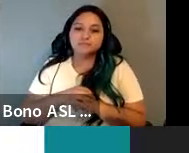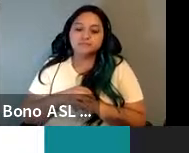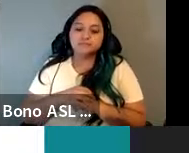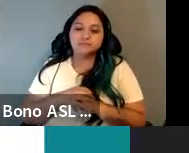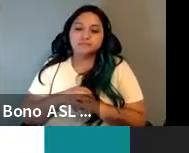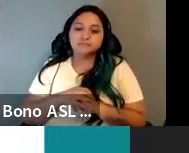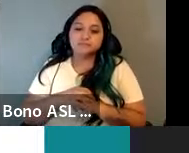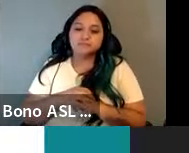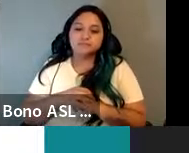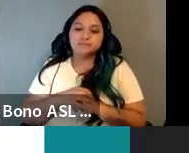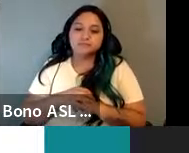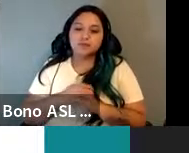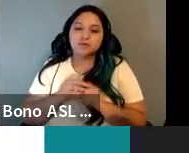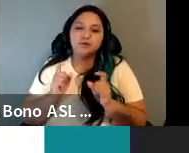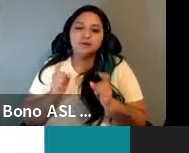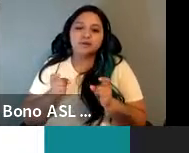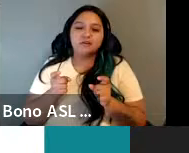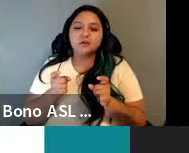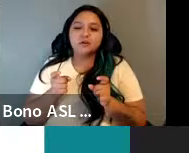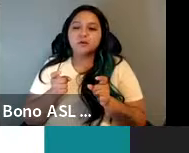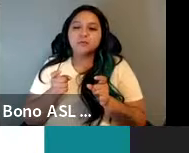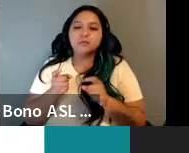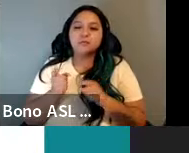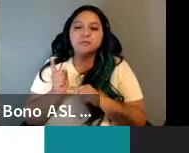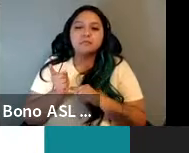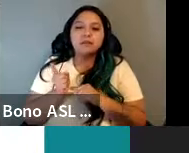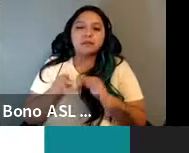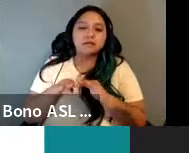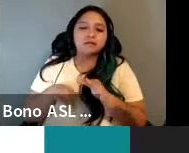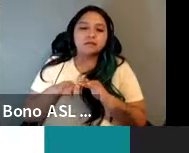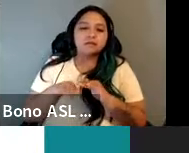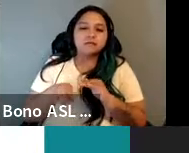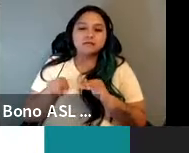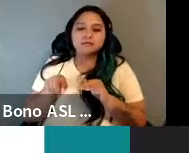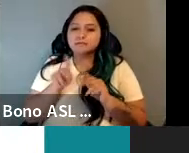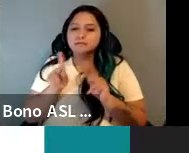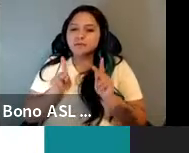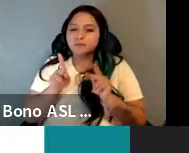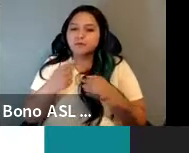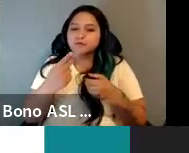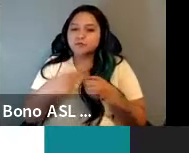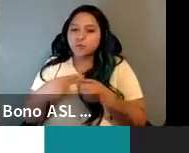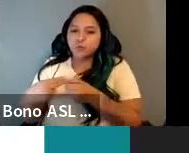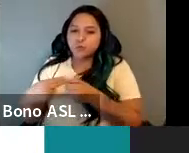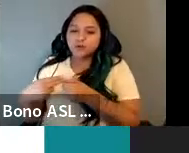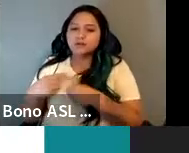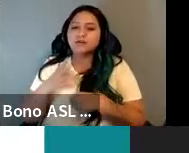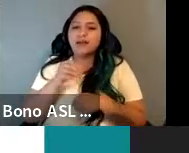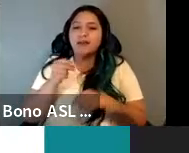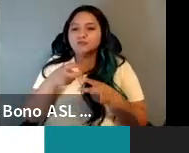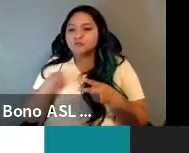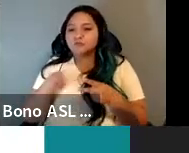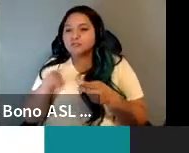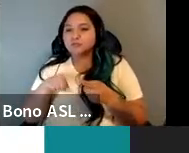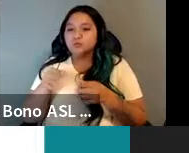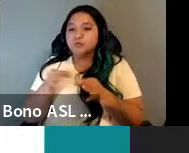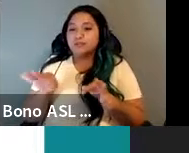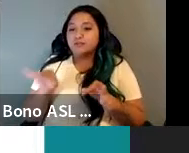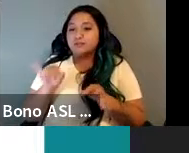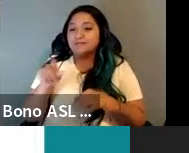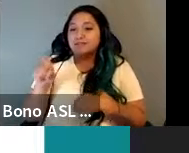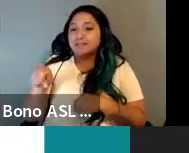So we're going to give it a few seconds for people to join their language rooms.